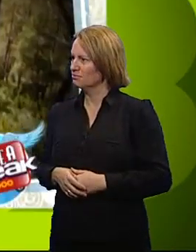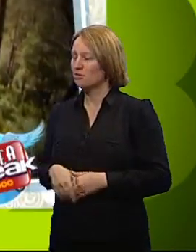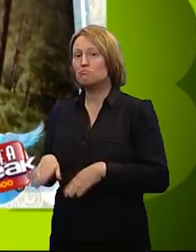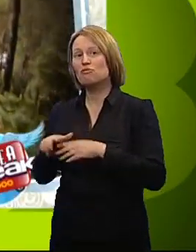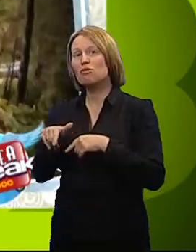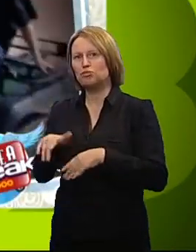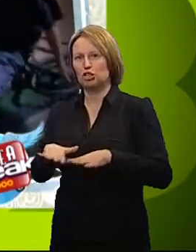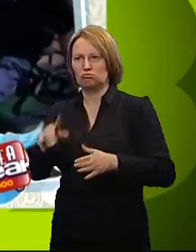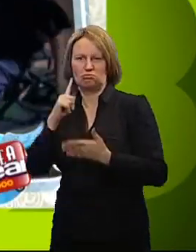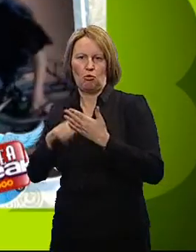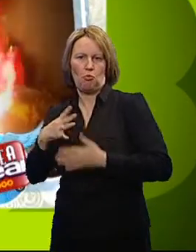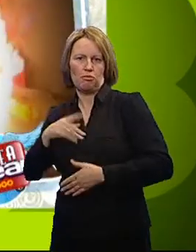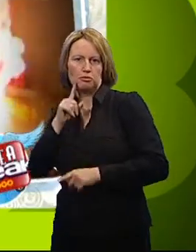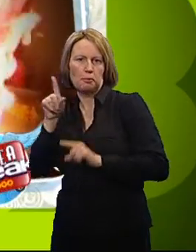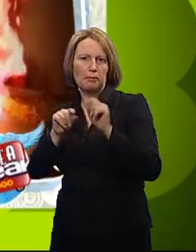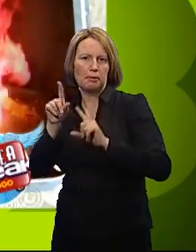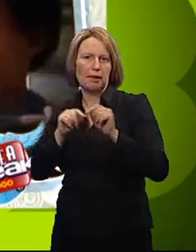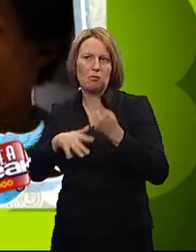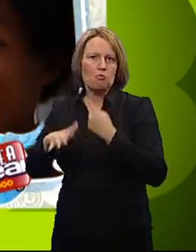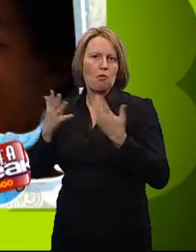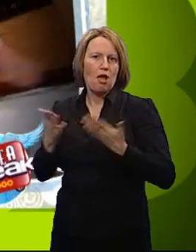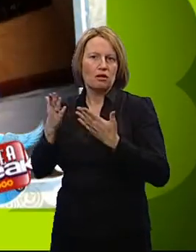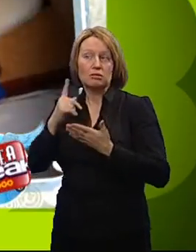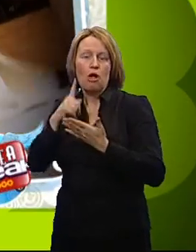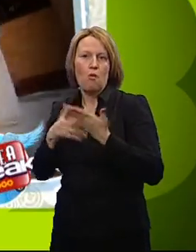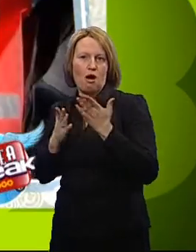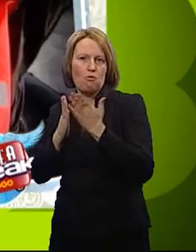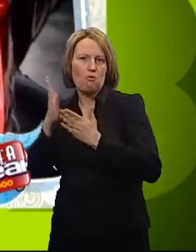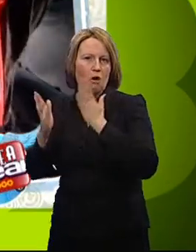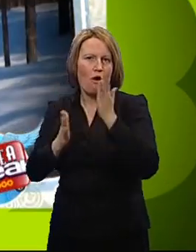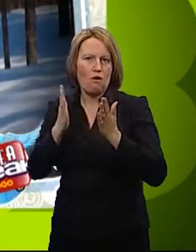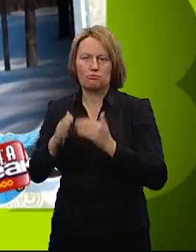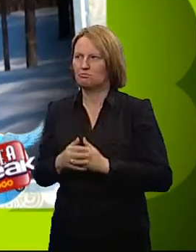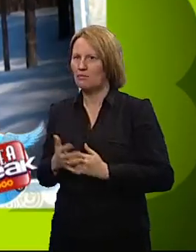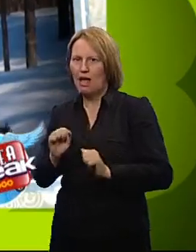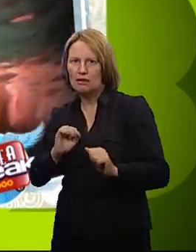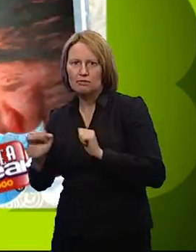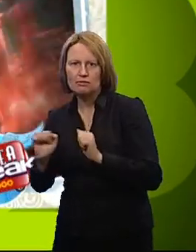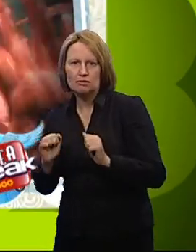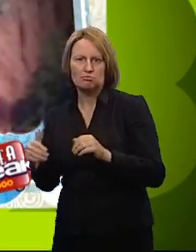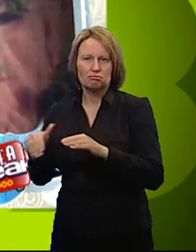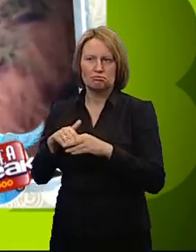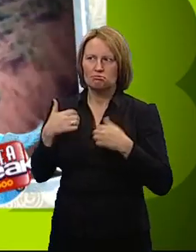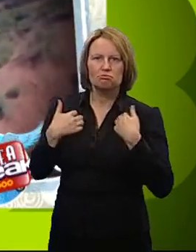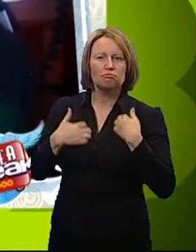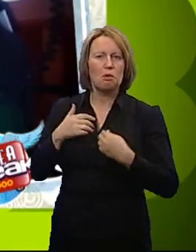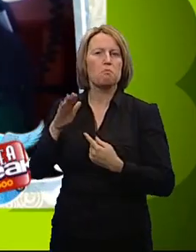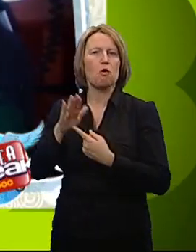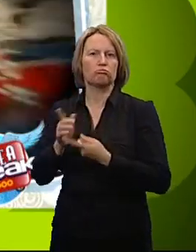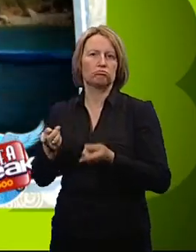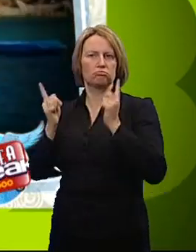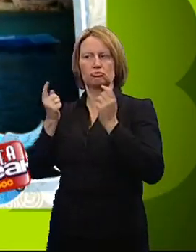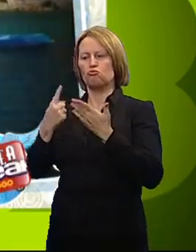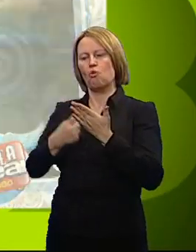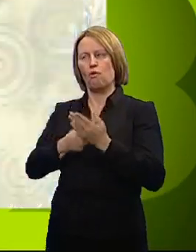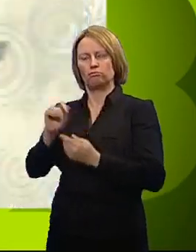Gimme a Break, the kids have all the say. They decide where they go, what activities they do, and most importantly, they're in charge of